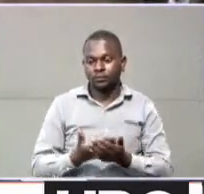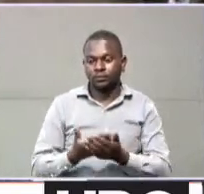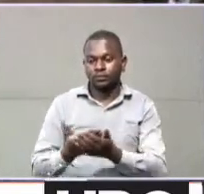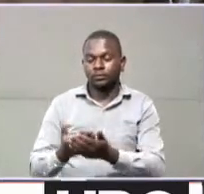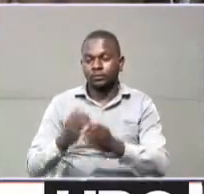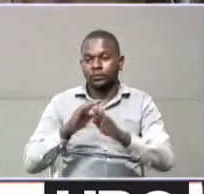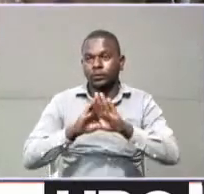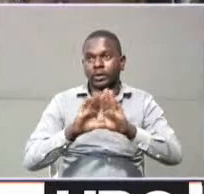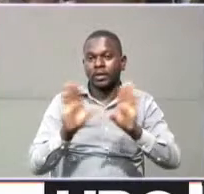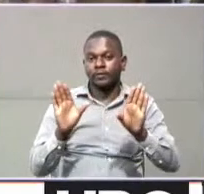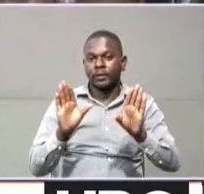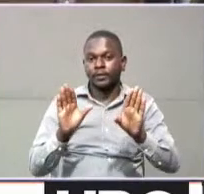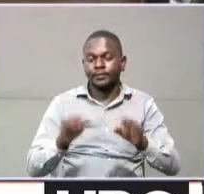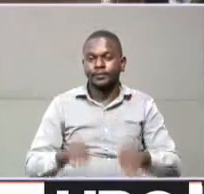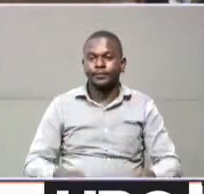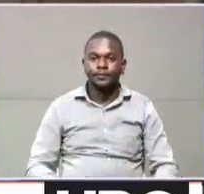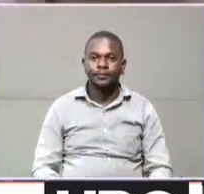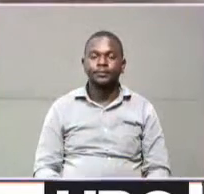clarify